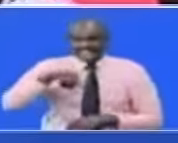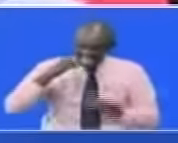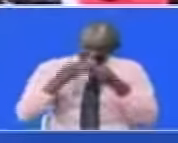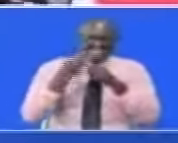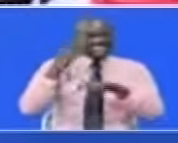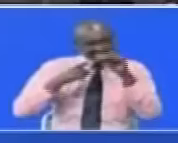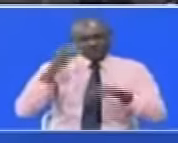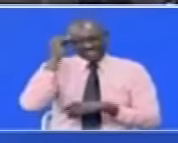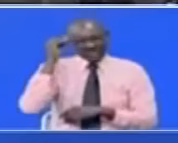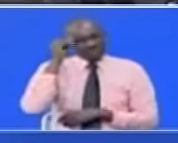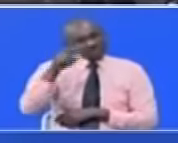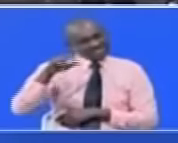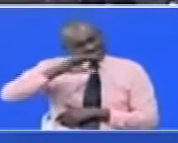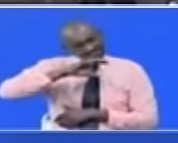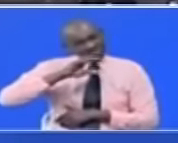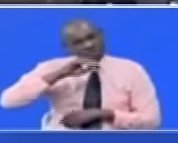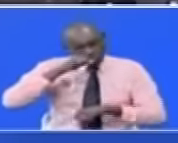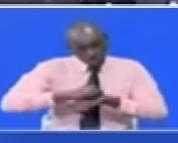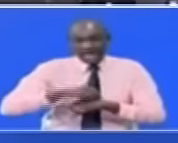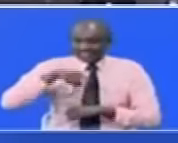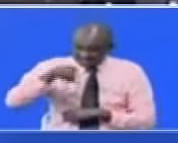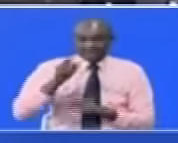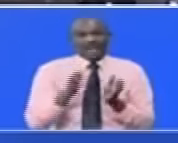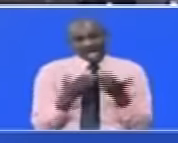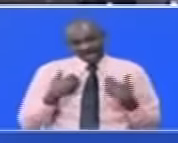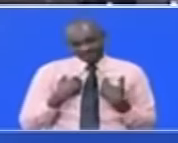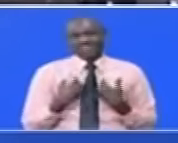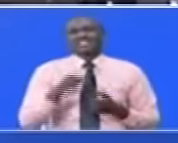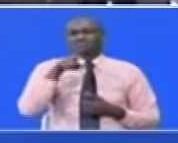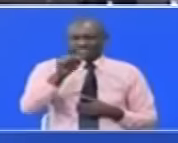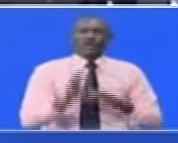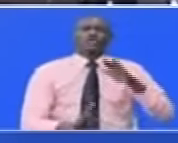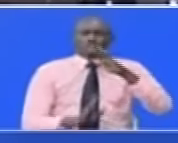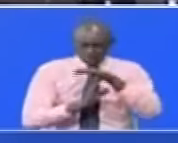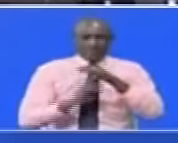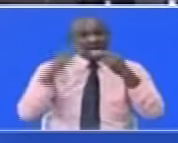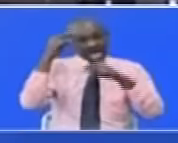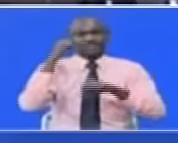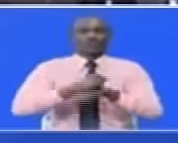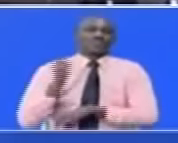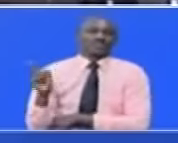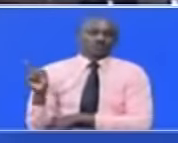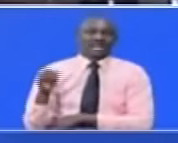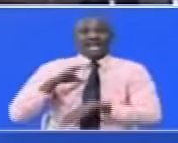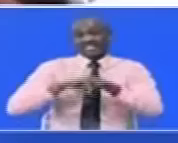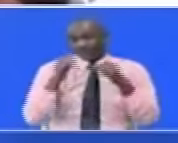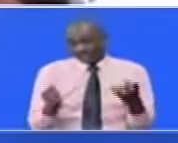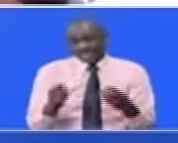of education at Kauti Academy may now earn him a spot at one of the country's top high schools. He